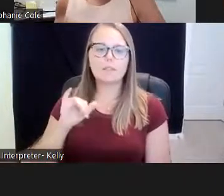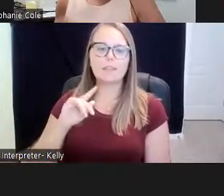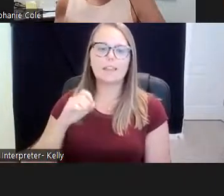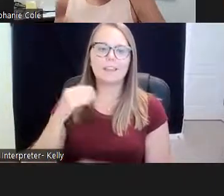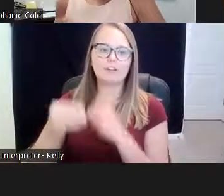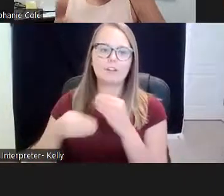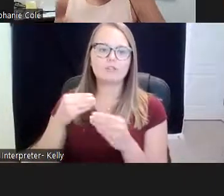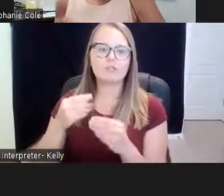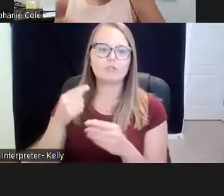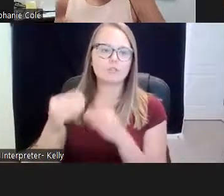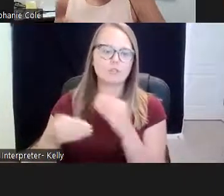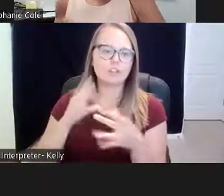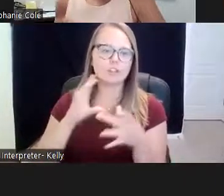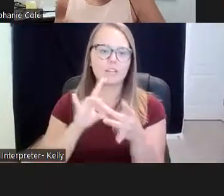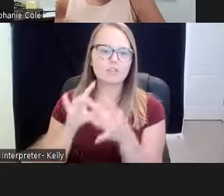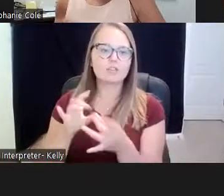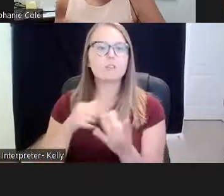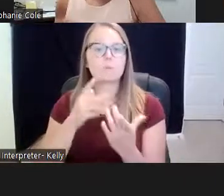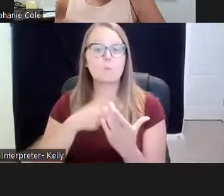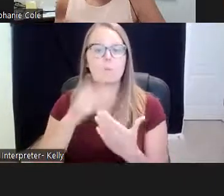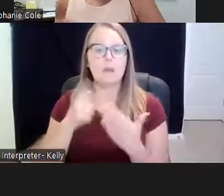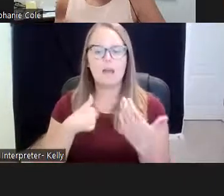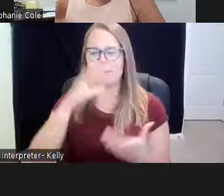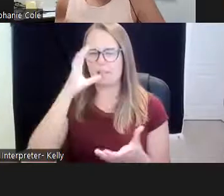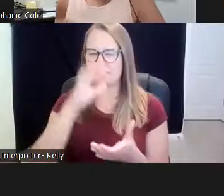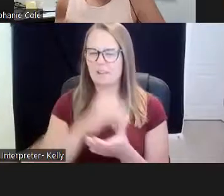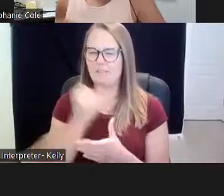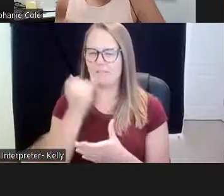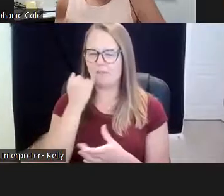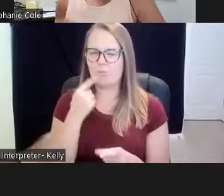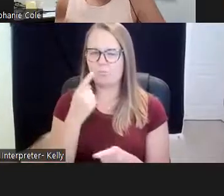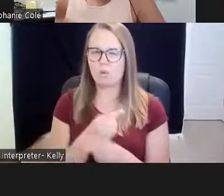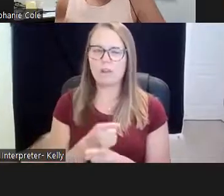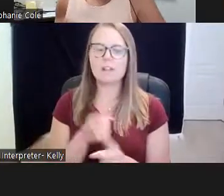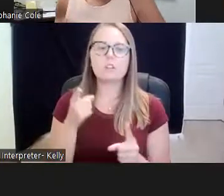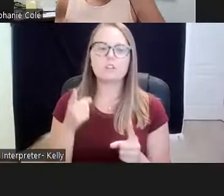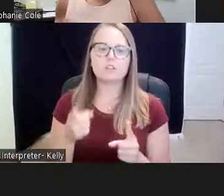is a program and that I believe, if I'm not mistaken,